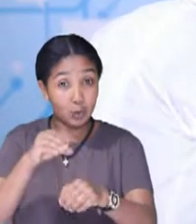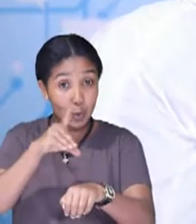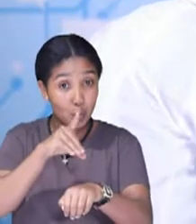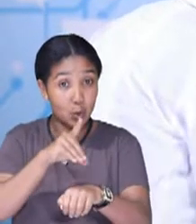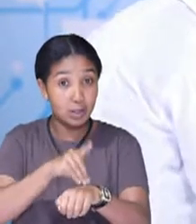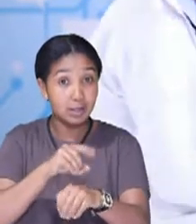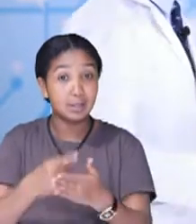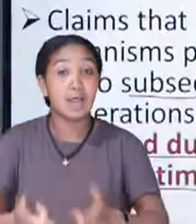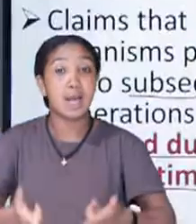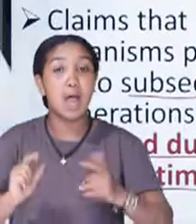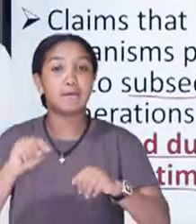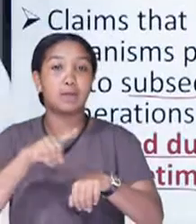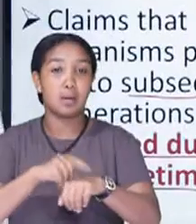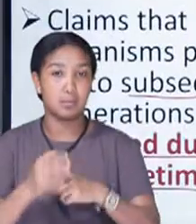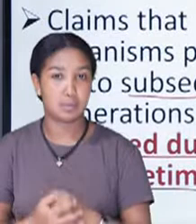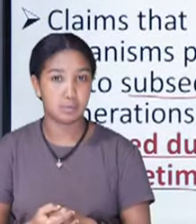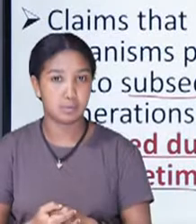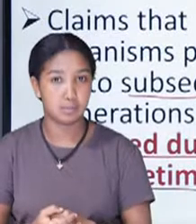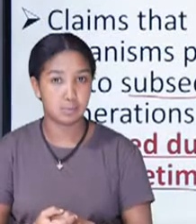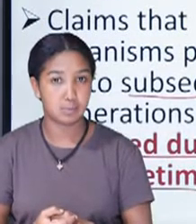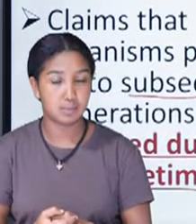during their lifetime.